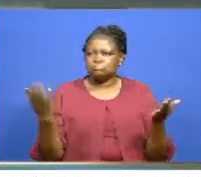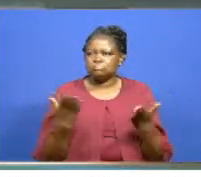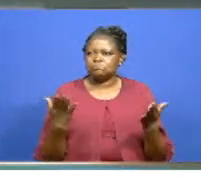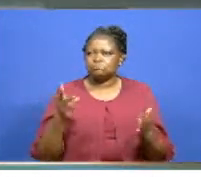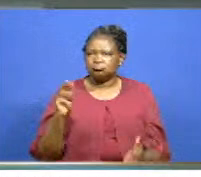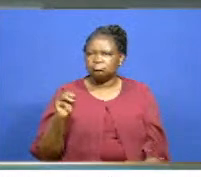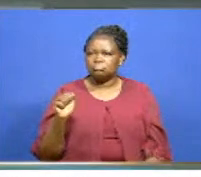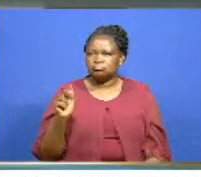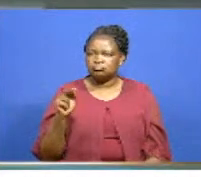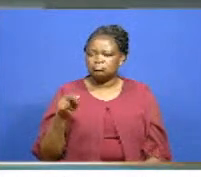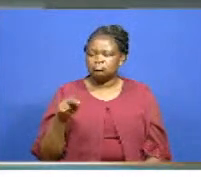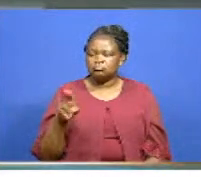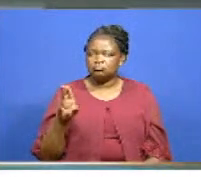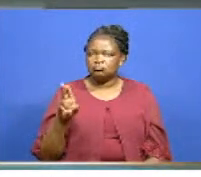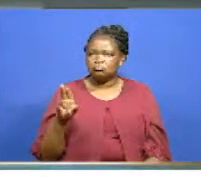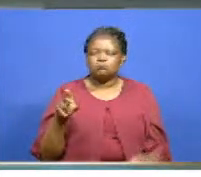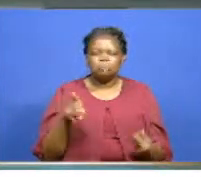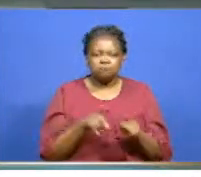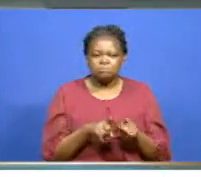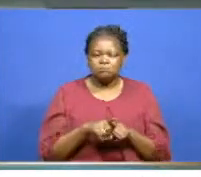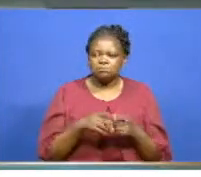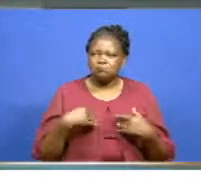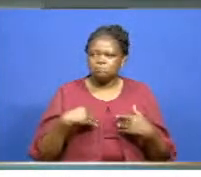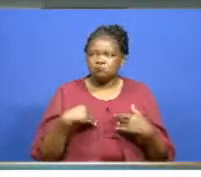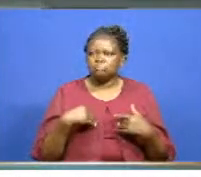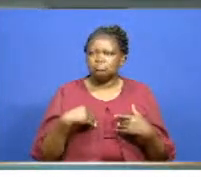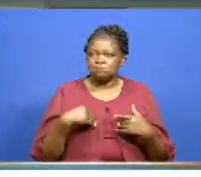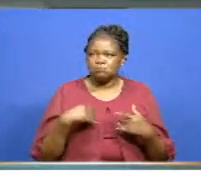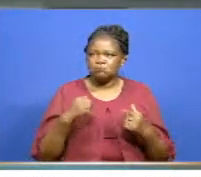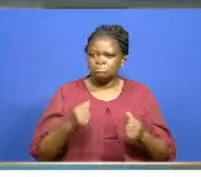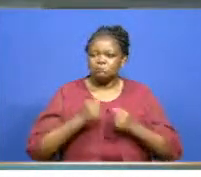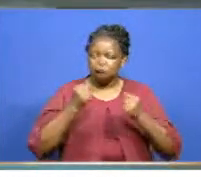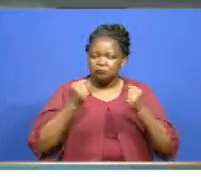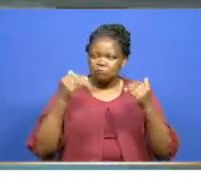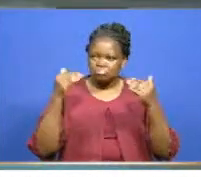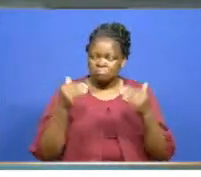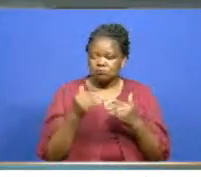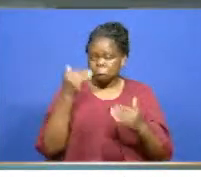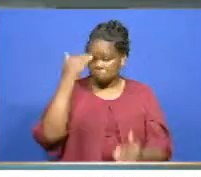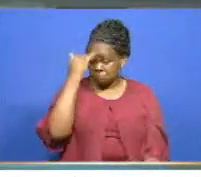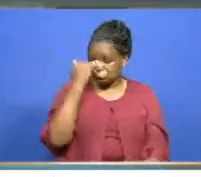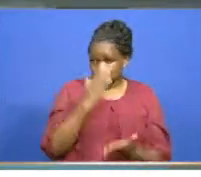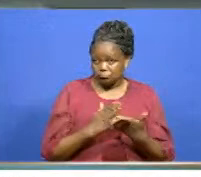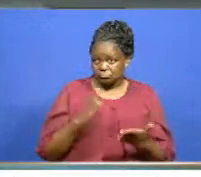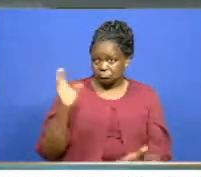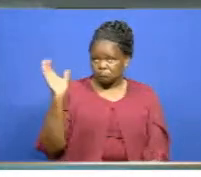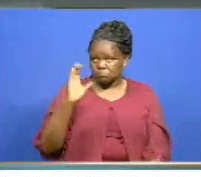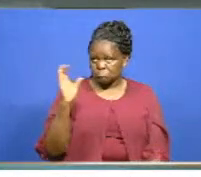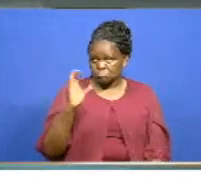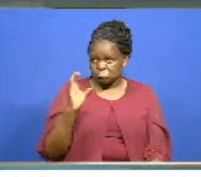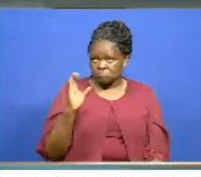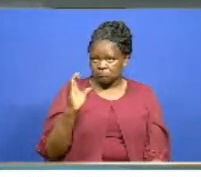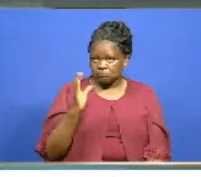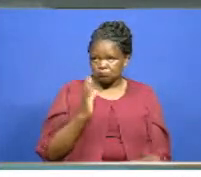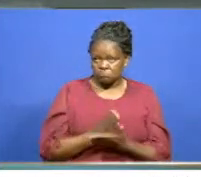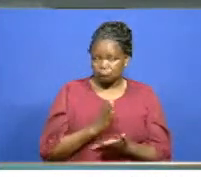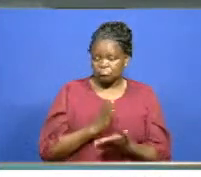Matungu. Yes. Because it would also have had a strong impact. Remember, some of these candidates, apart from the fact that they are